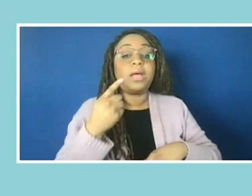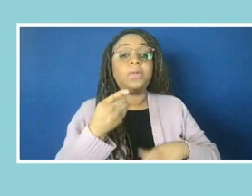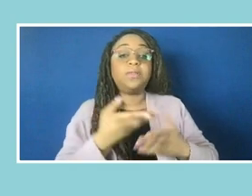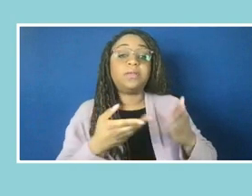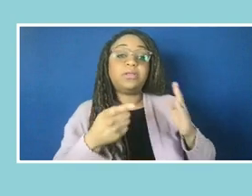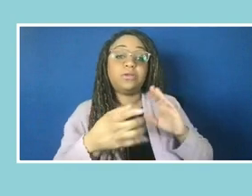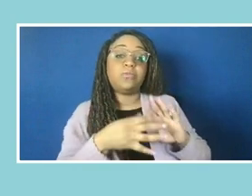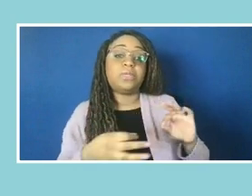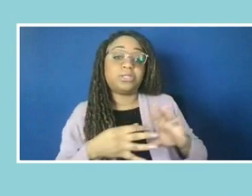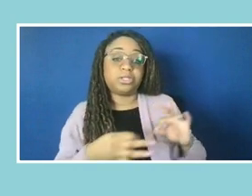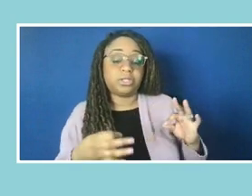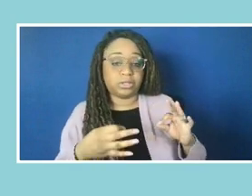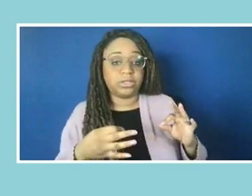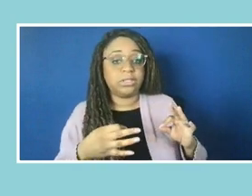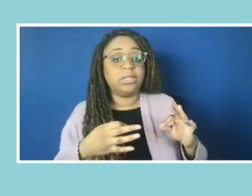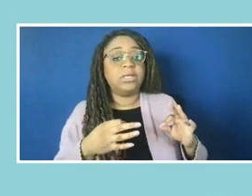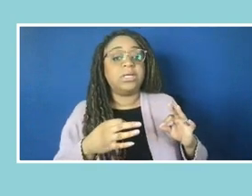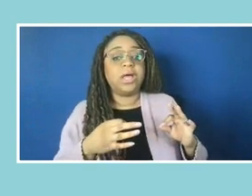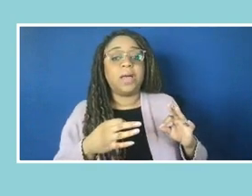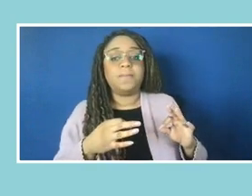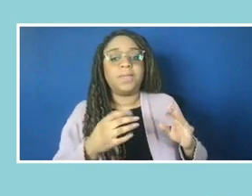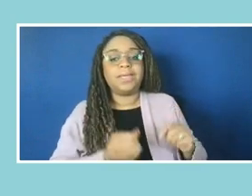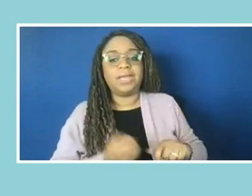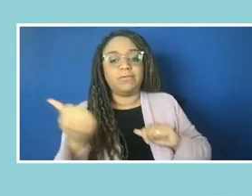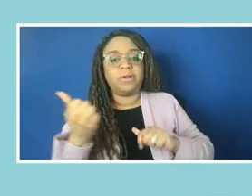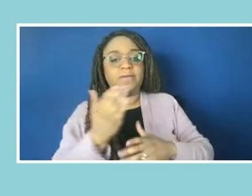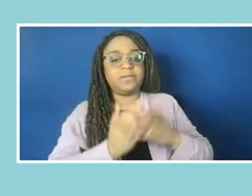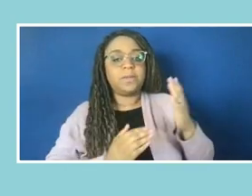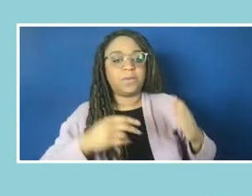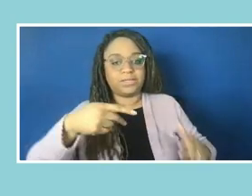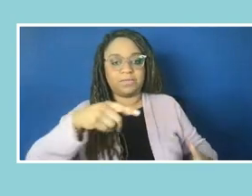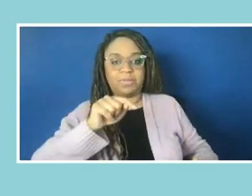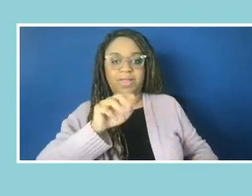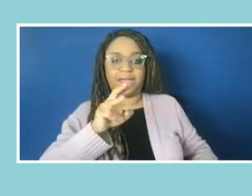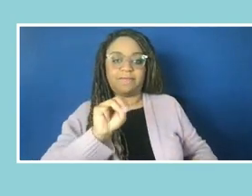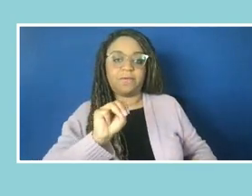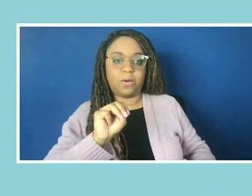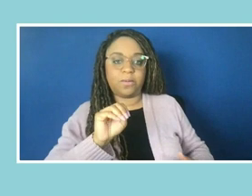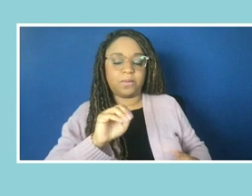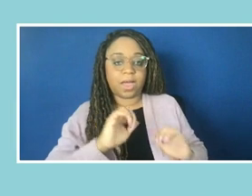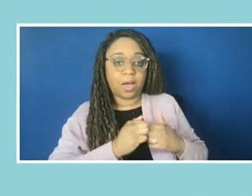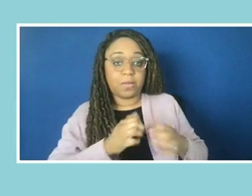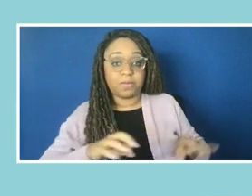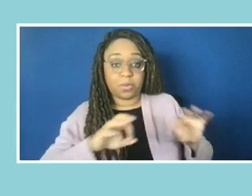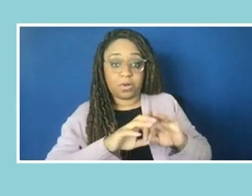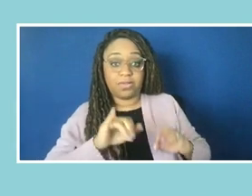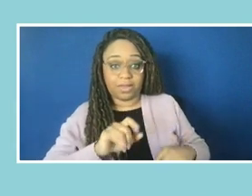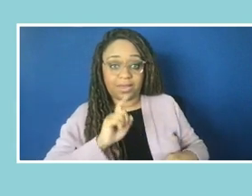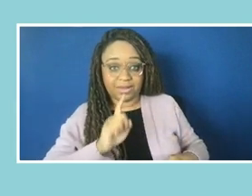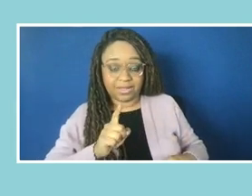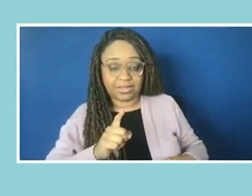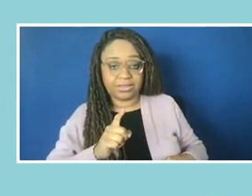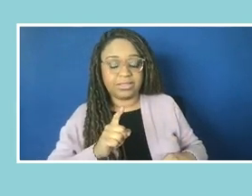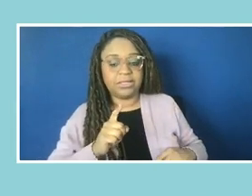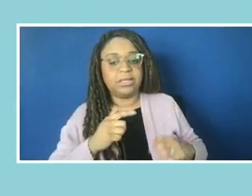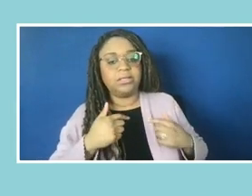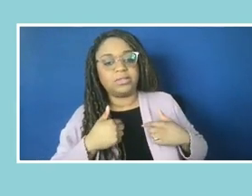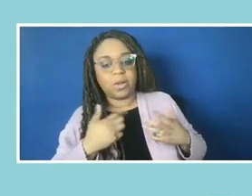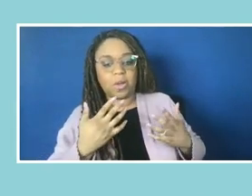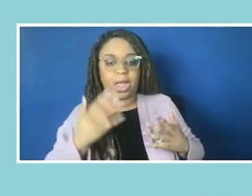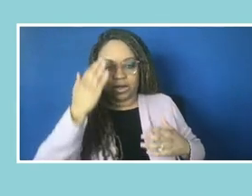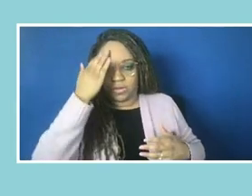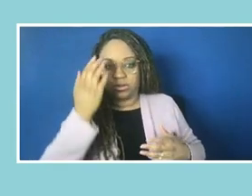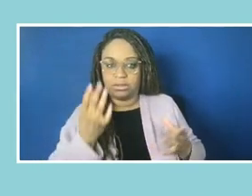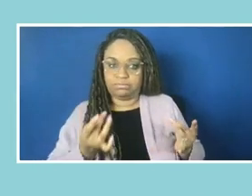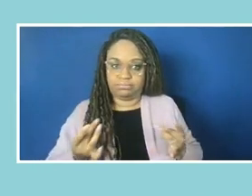deplatforming. So to kind of tread lightly here into some of the culture war, we hear conservatives,